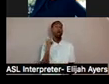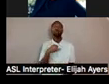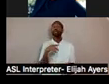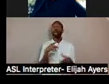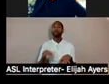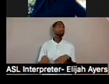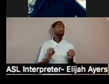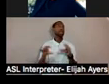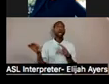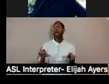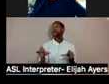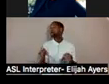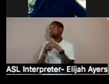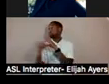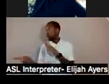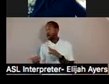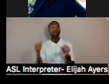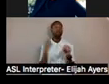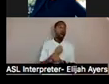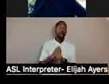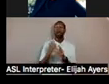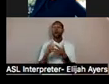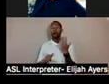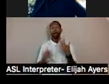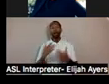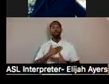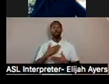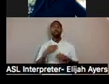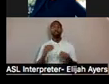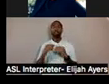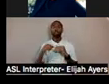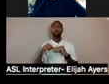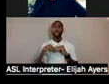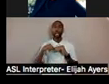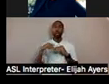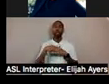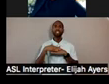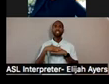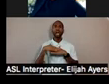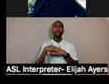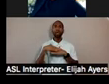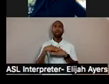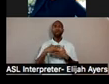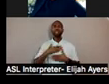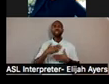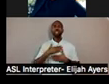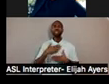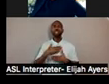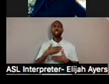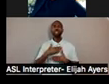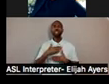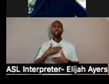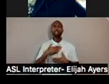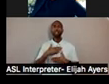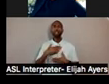action and do something. Our breathing tends to get shallower and our bodily needs are paused. We no longer